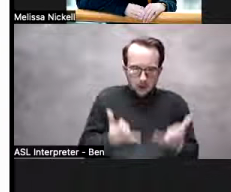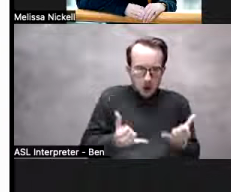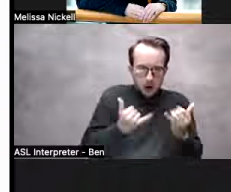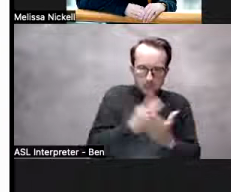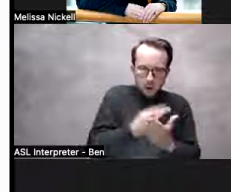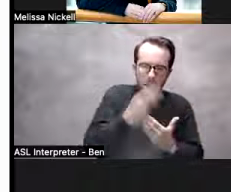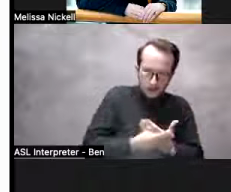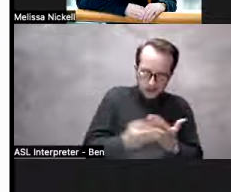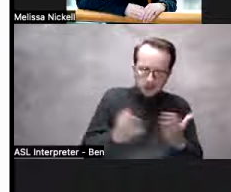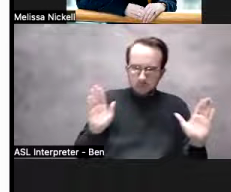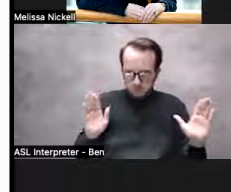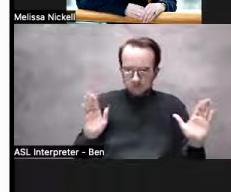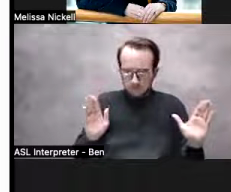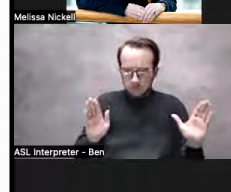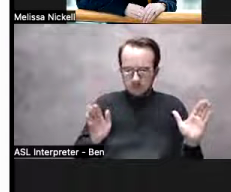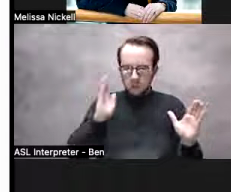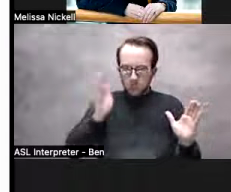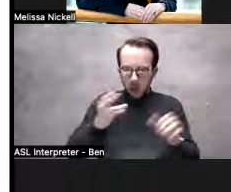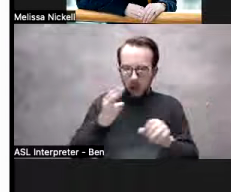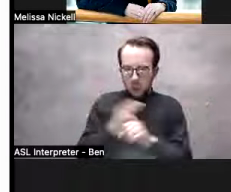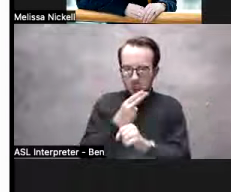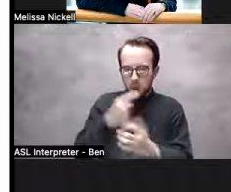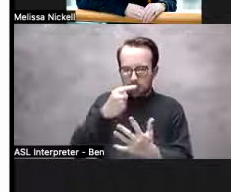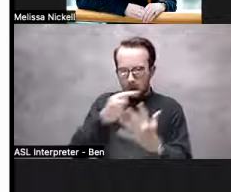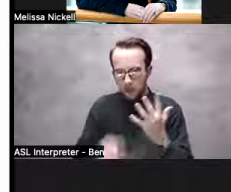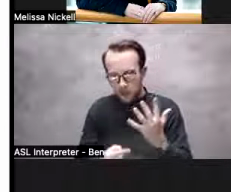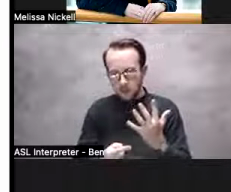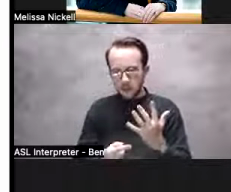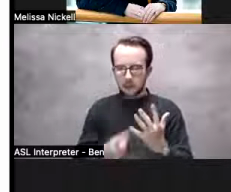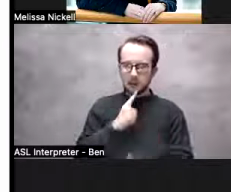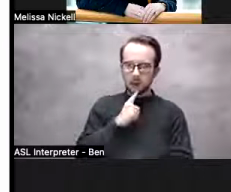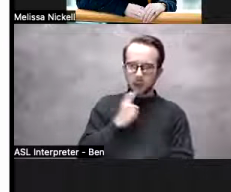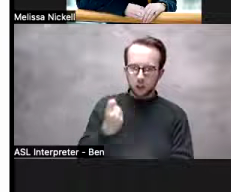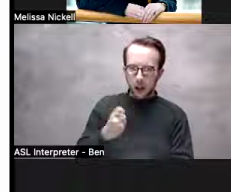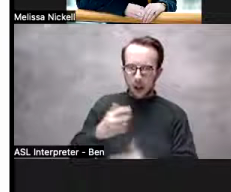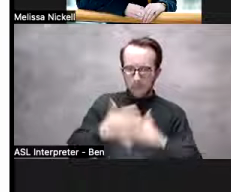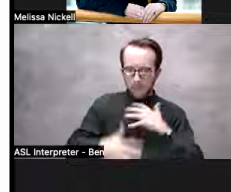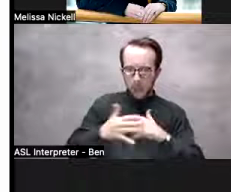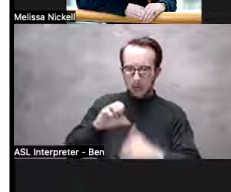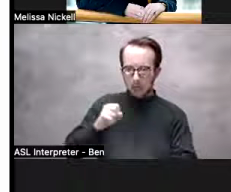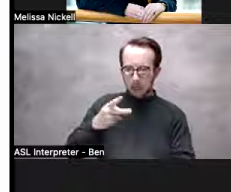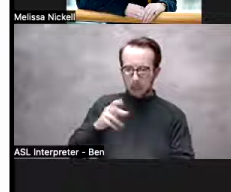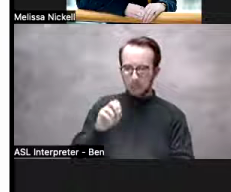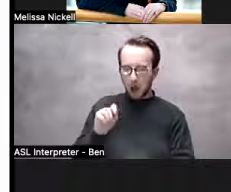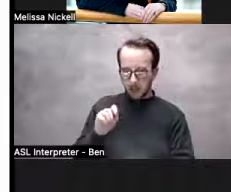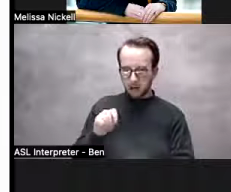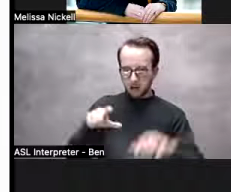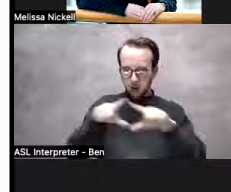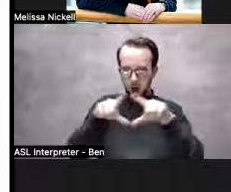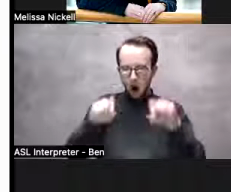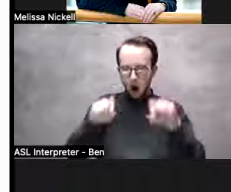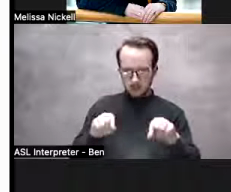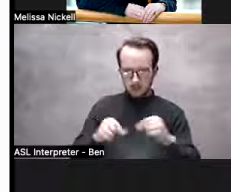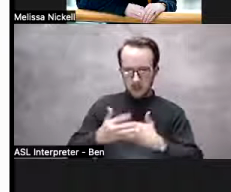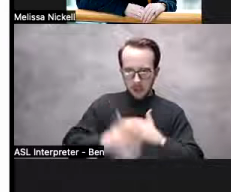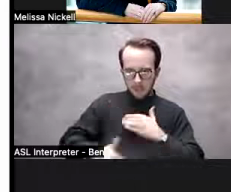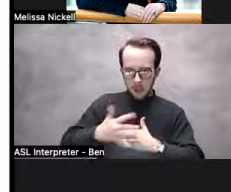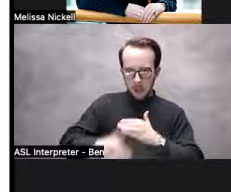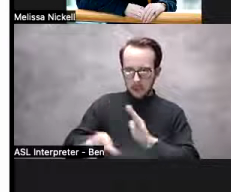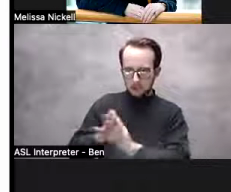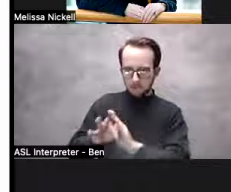going to use the dried blood spot cards that blood is collected from